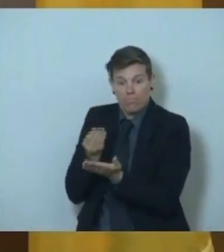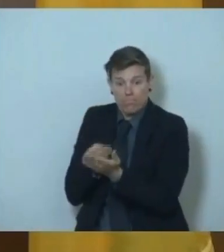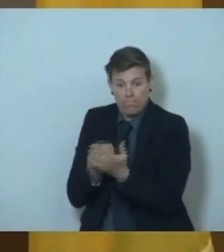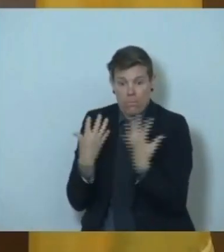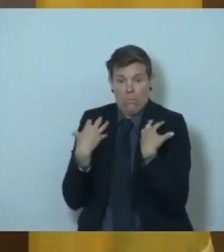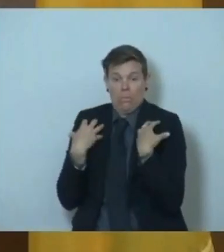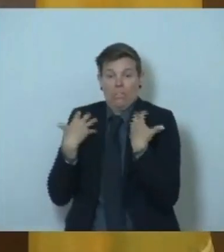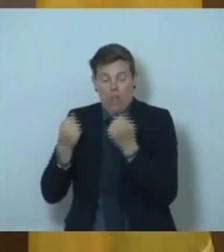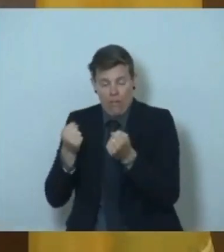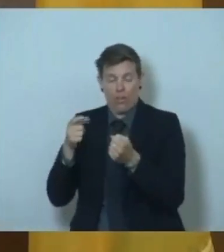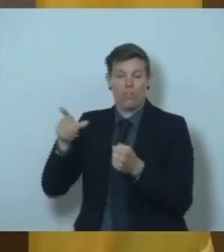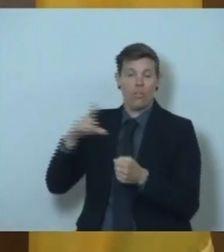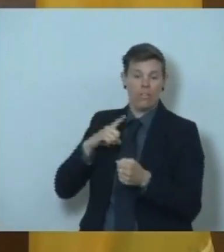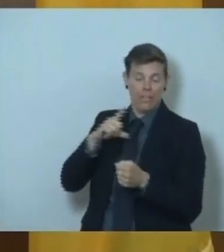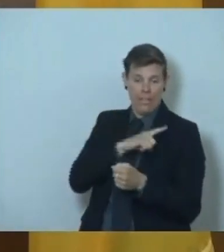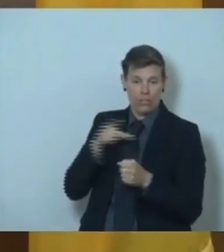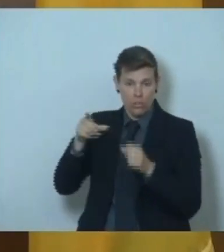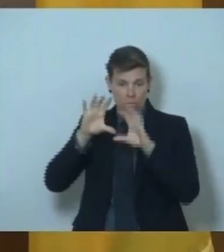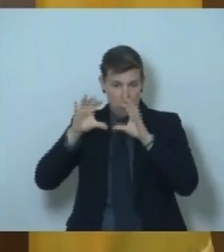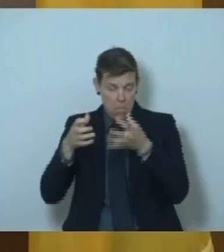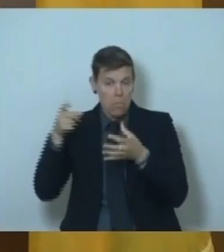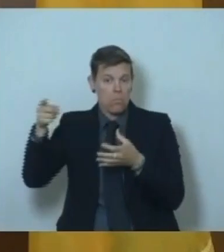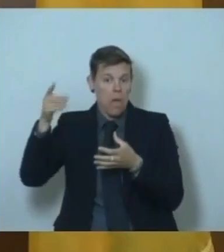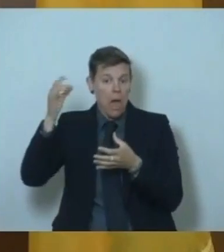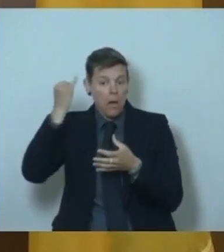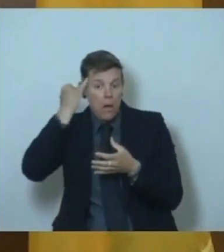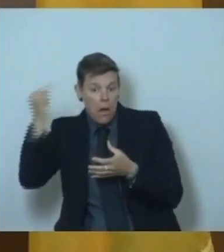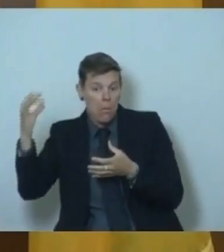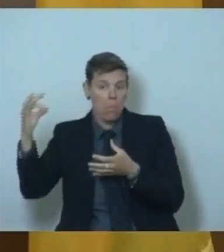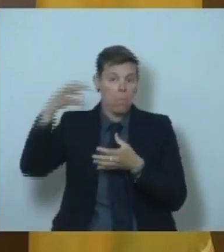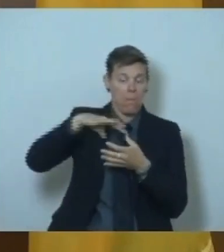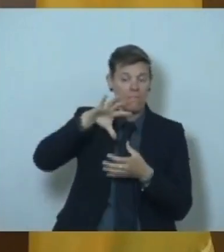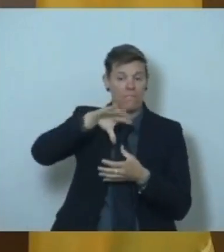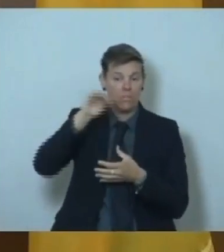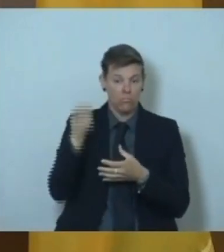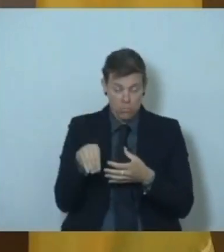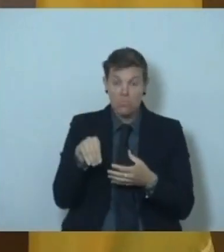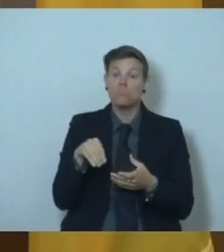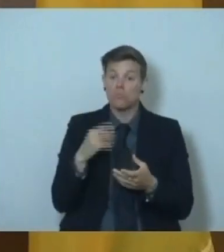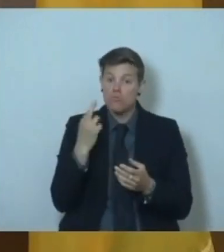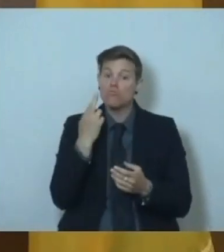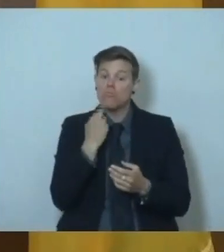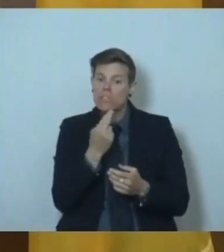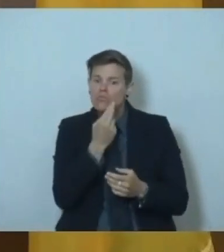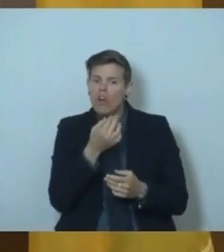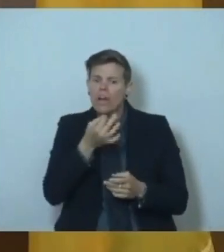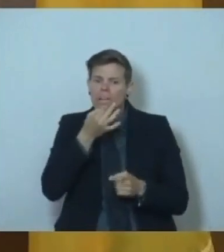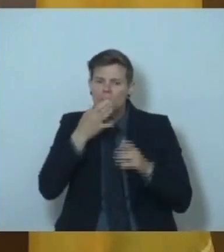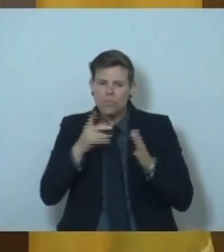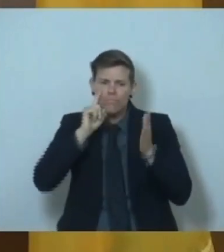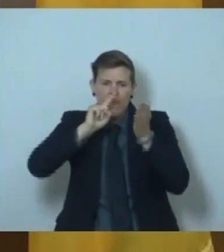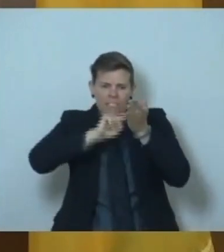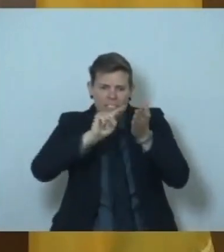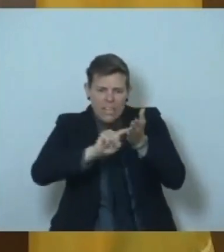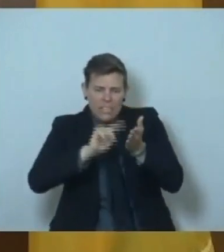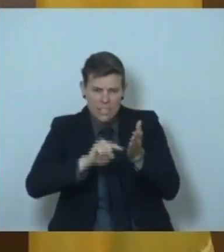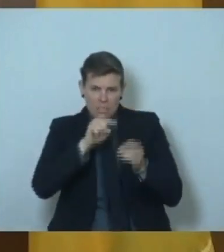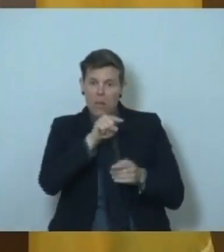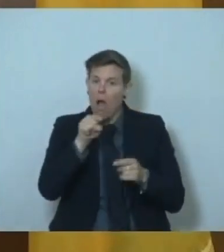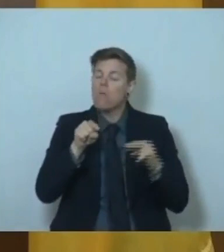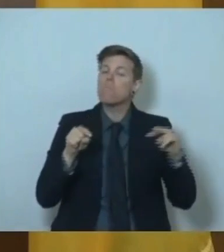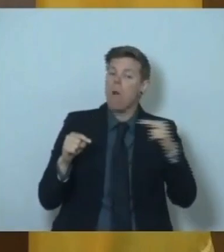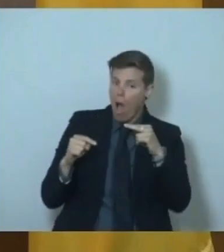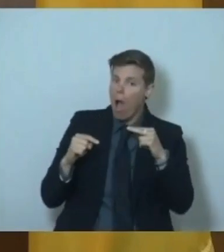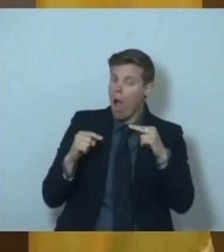Recovery Council, which has members of the restaurant business and industry represented on that Economic Recovery Council, and that's